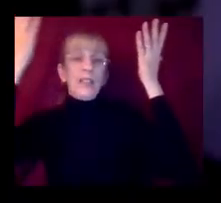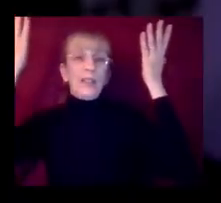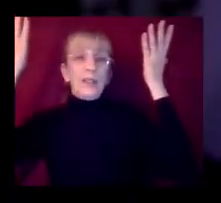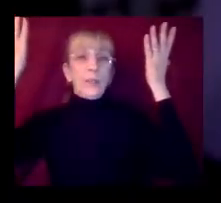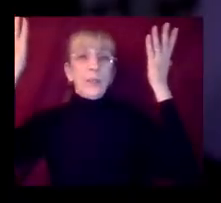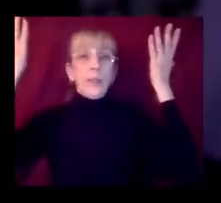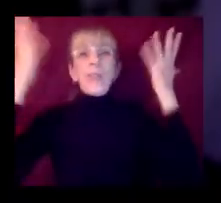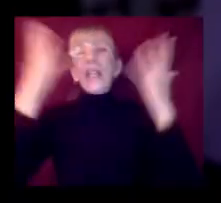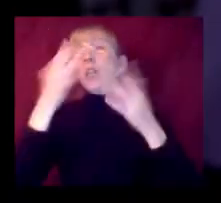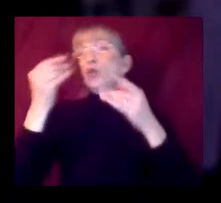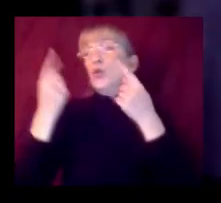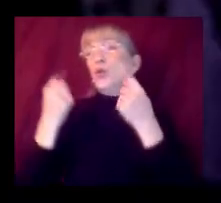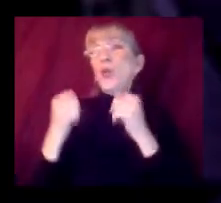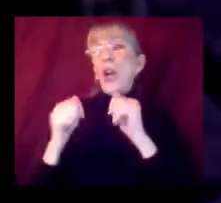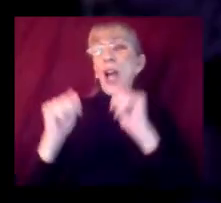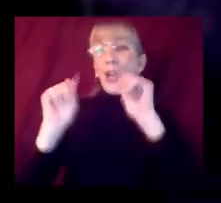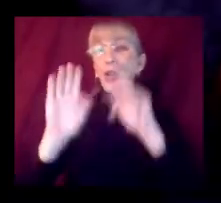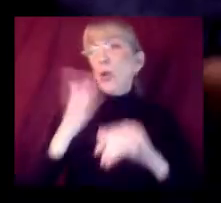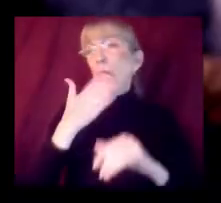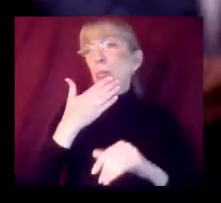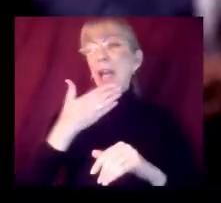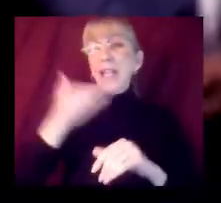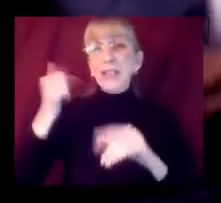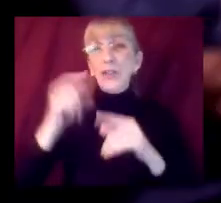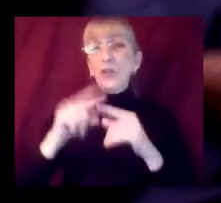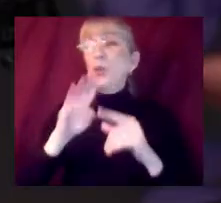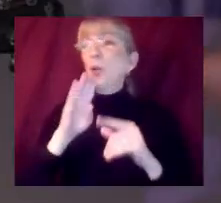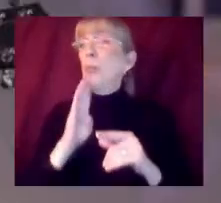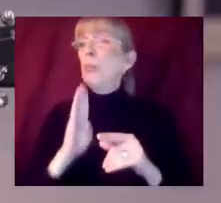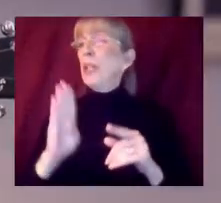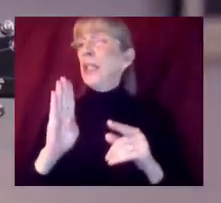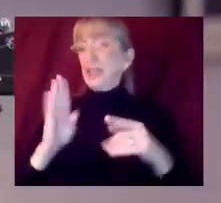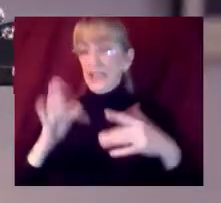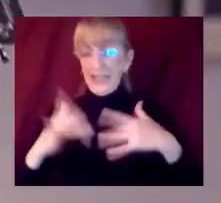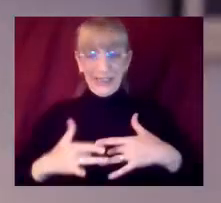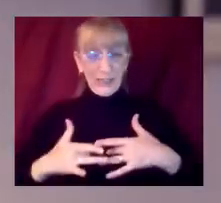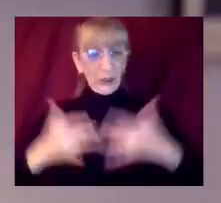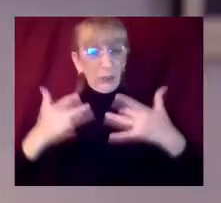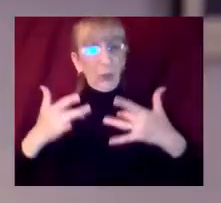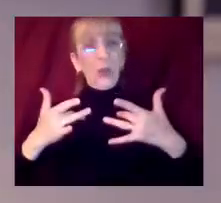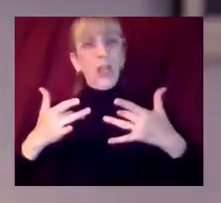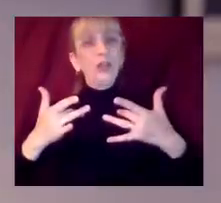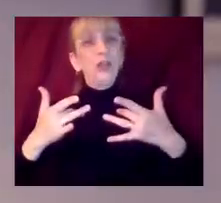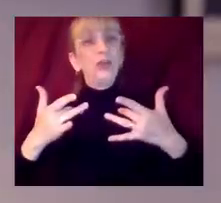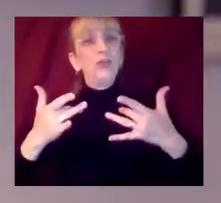And try your best to be an inspiration